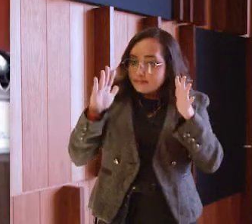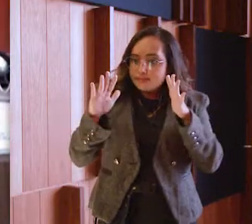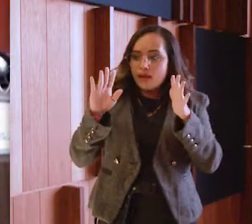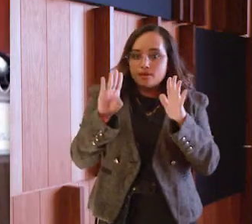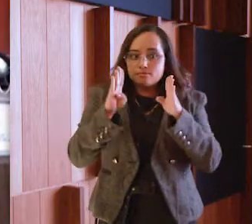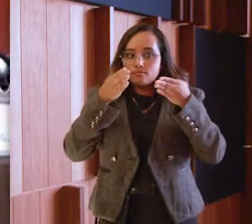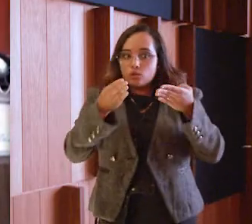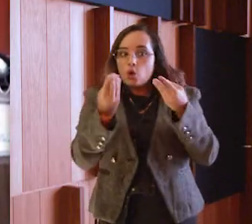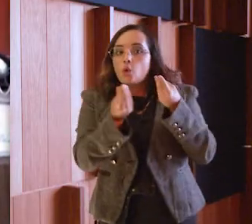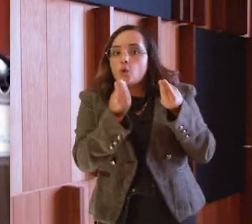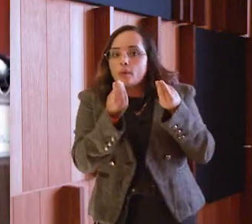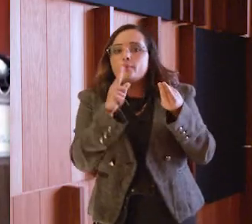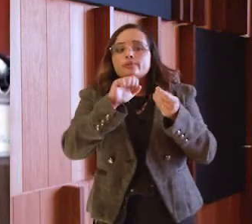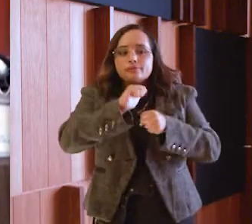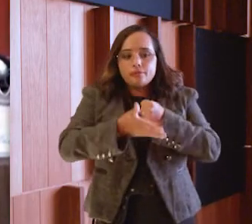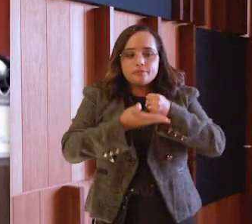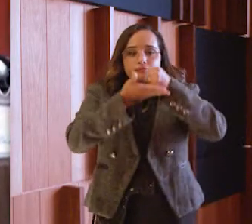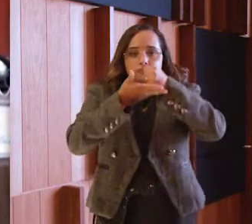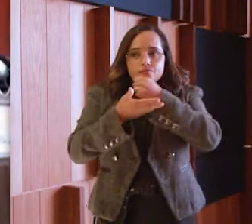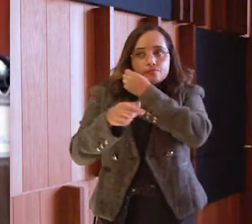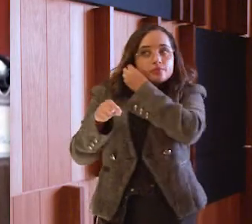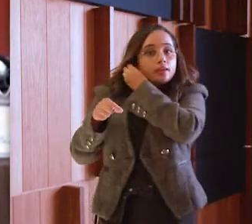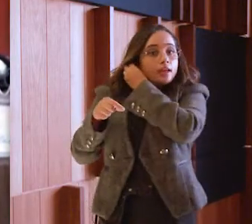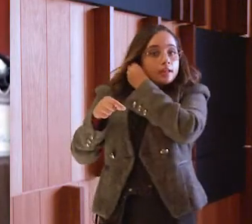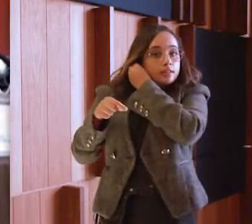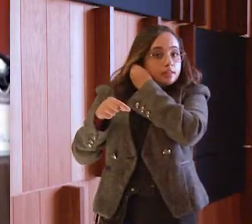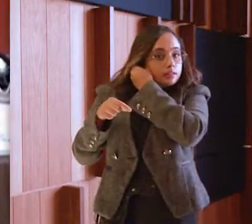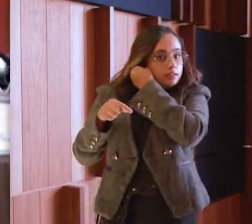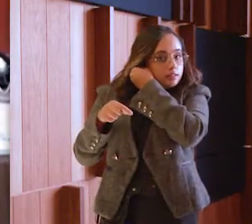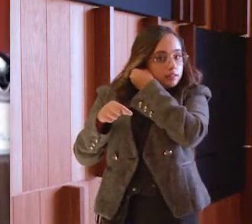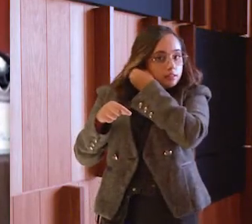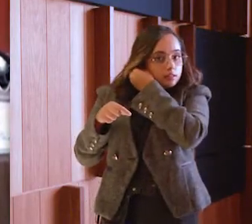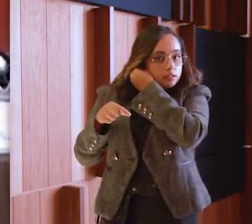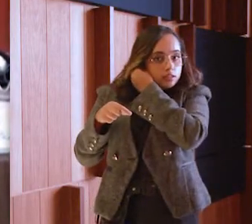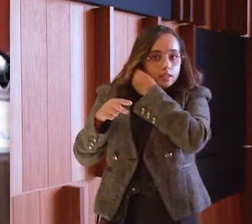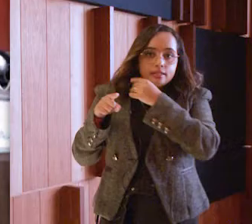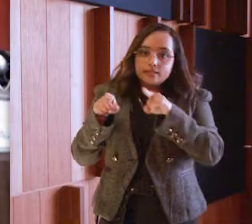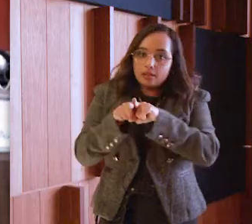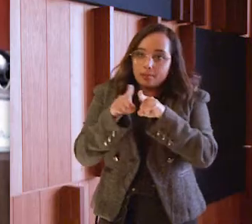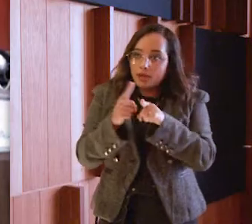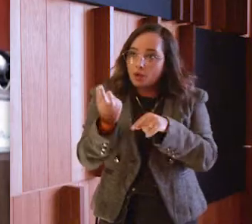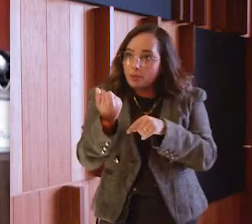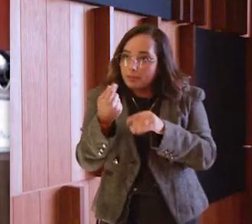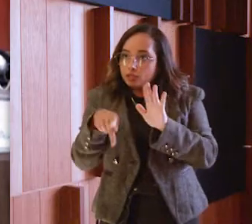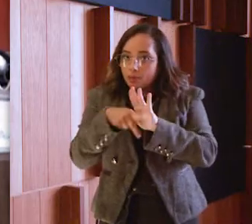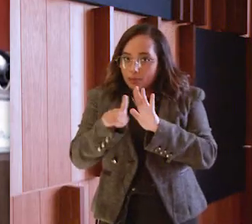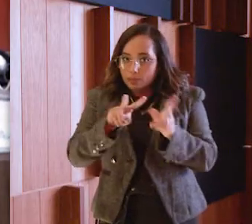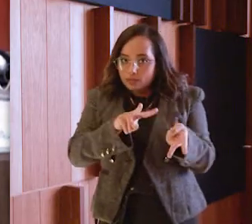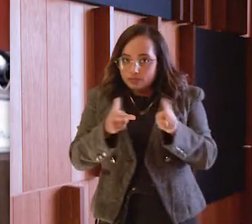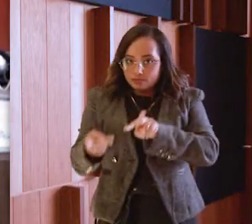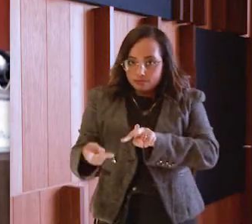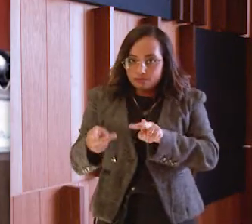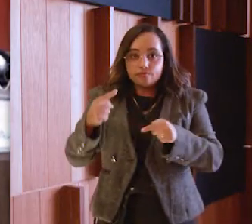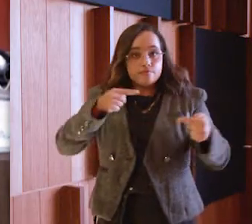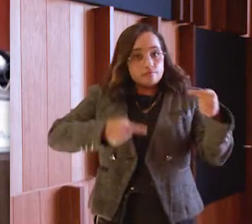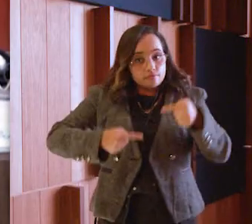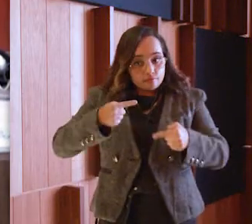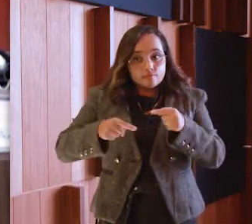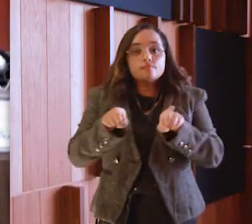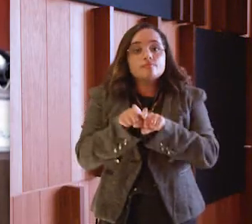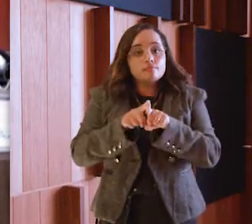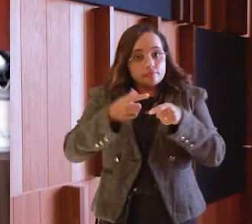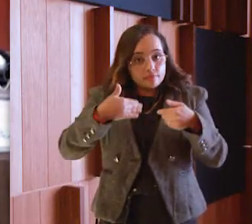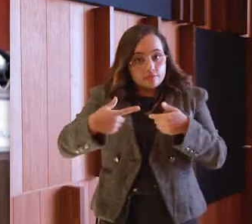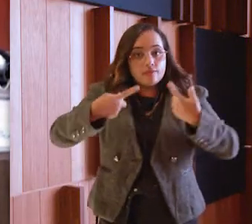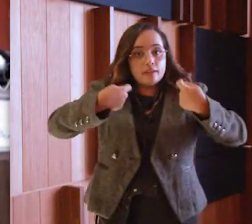pricing policy for each and one of our products and services. Then we go into implementation, execution, how we're going to actually